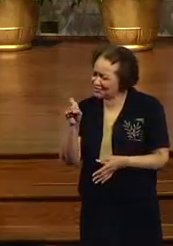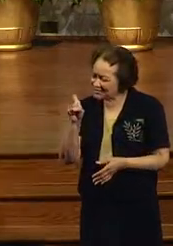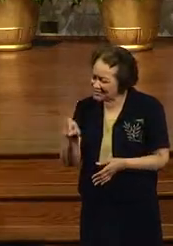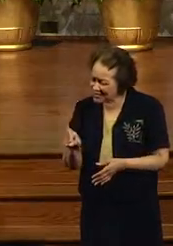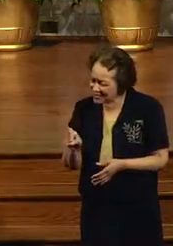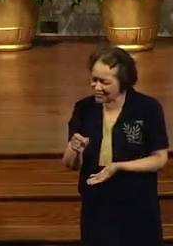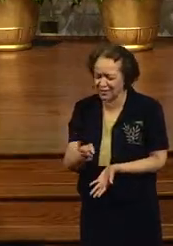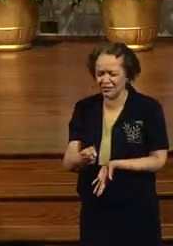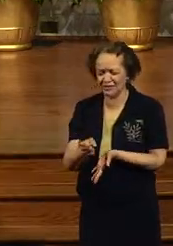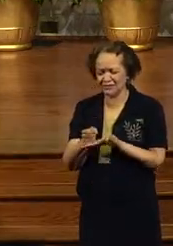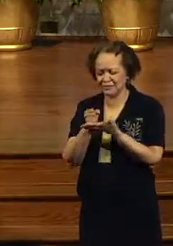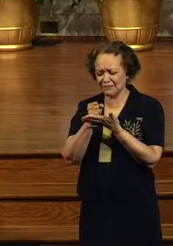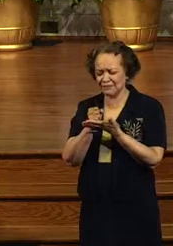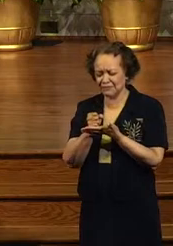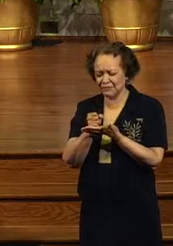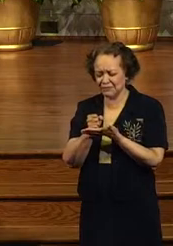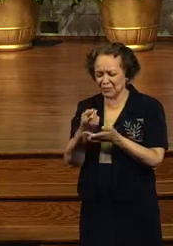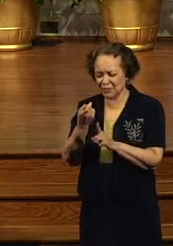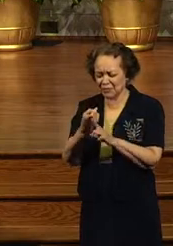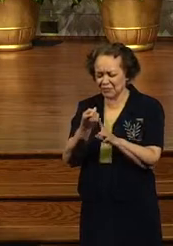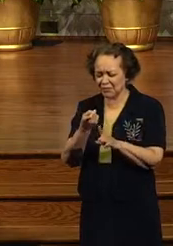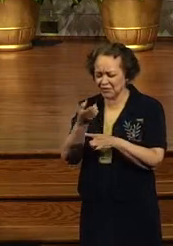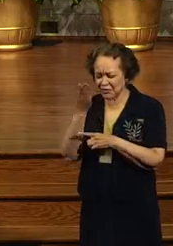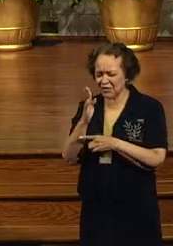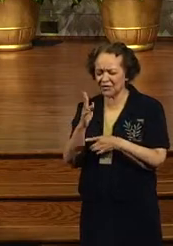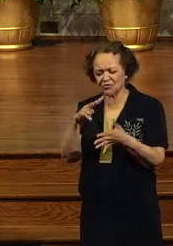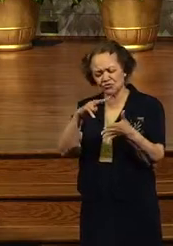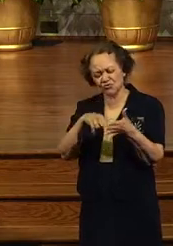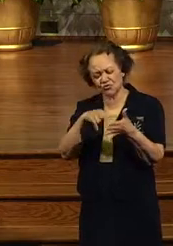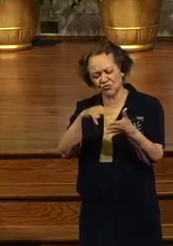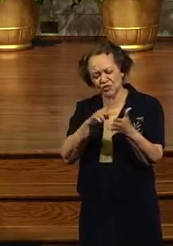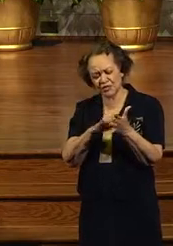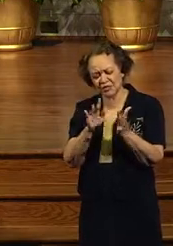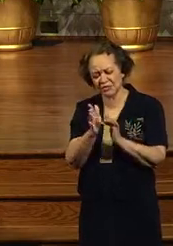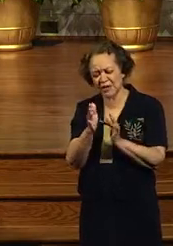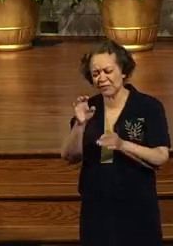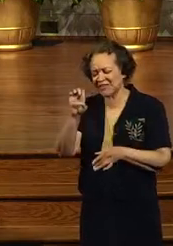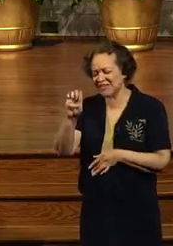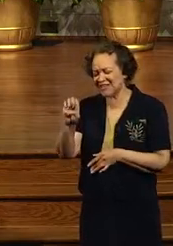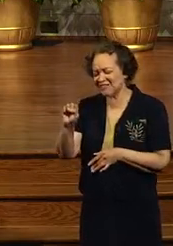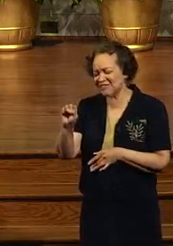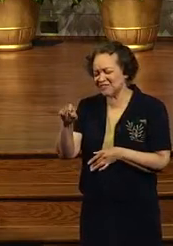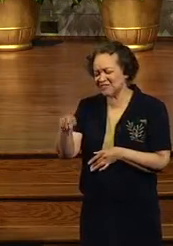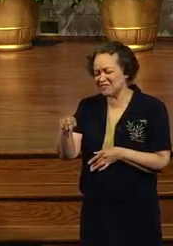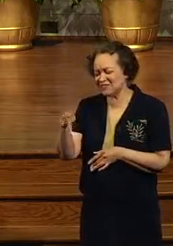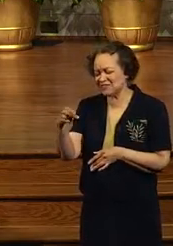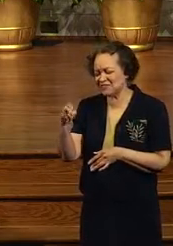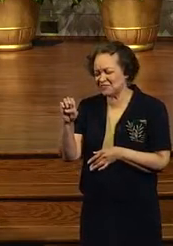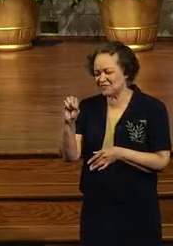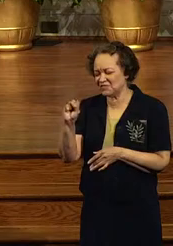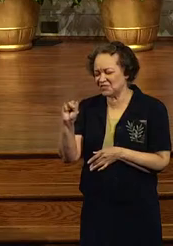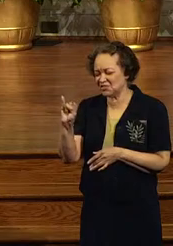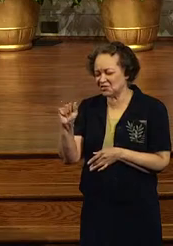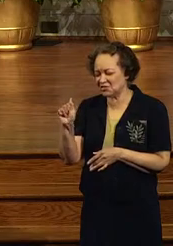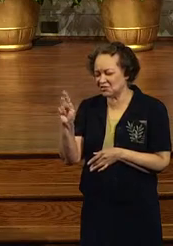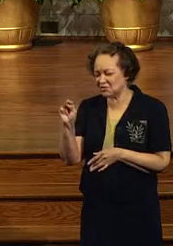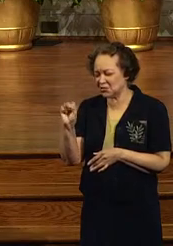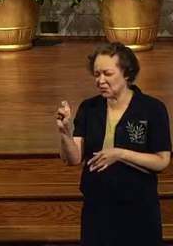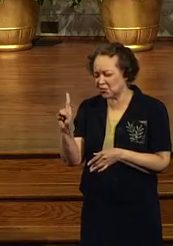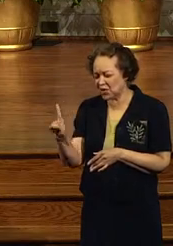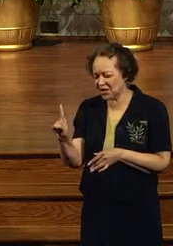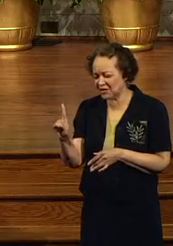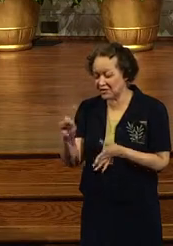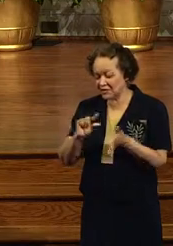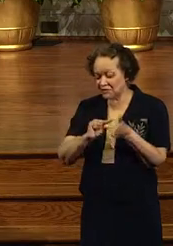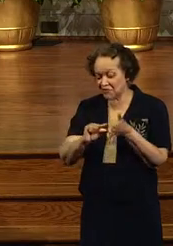damaged condition. Let's read this book. Ephesians 1, verse 13. The